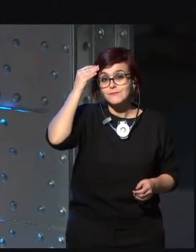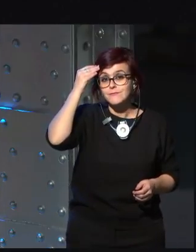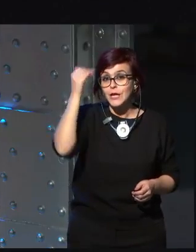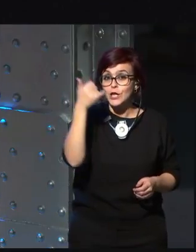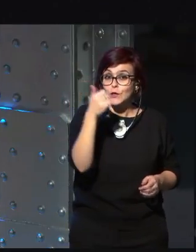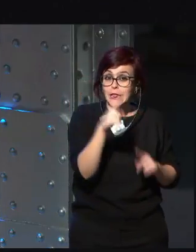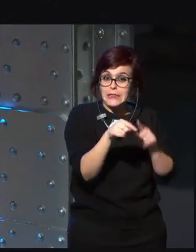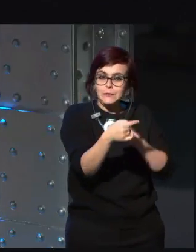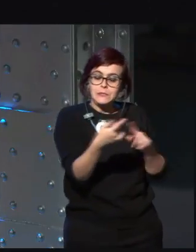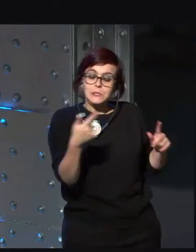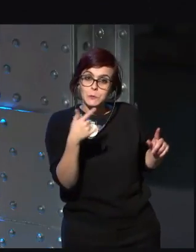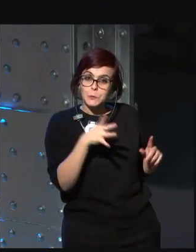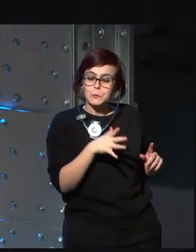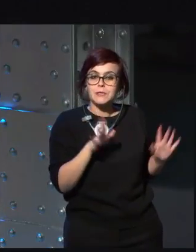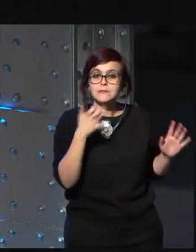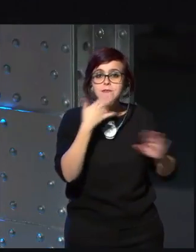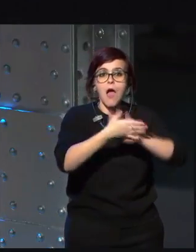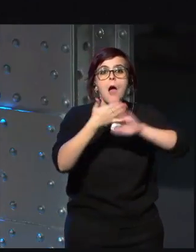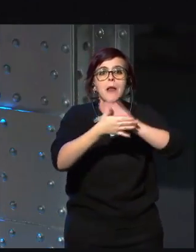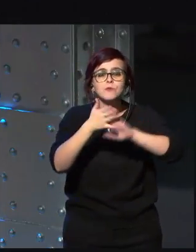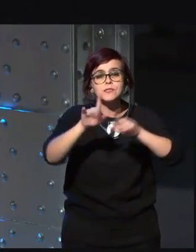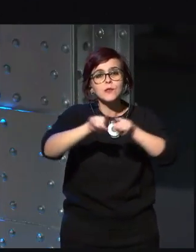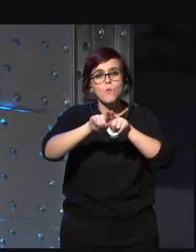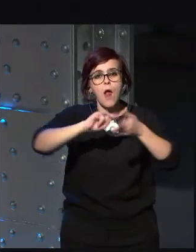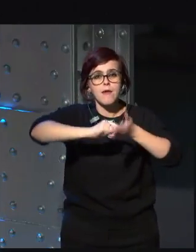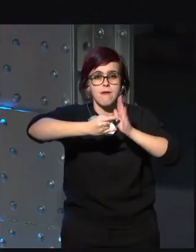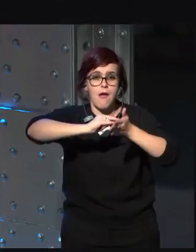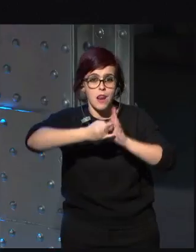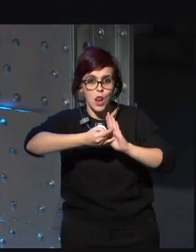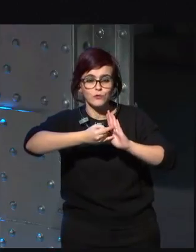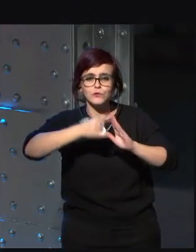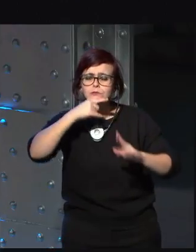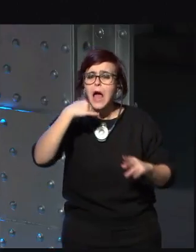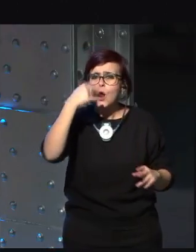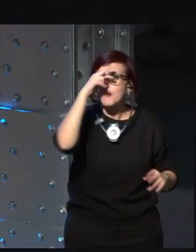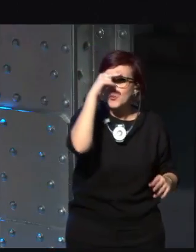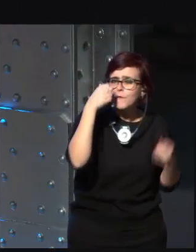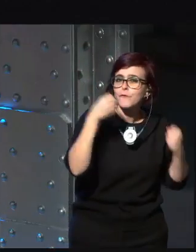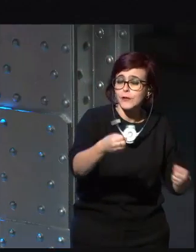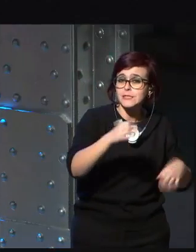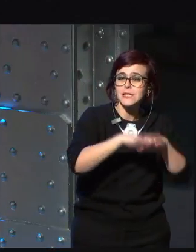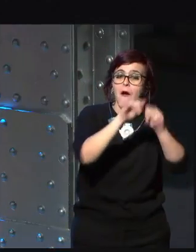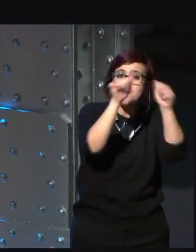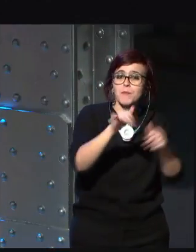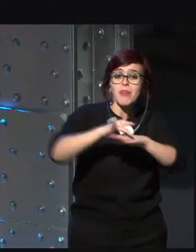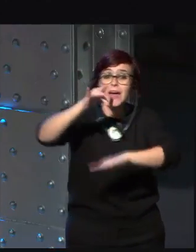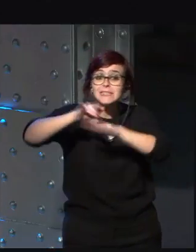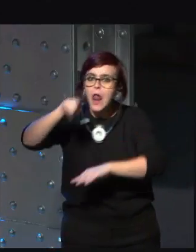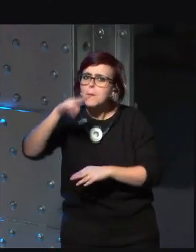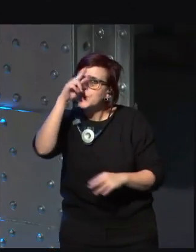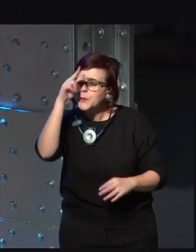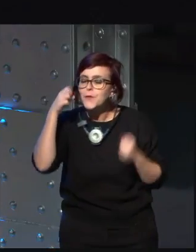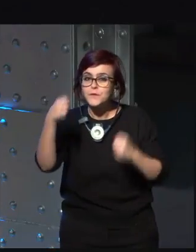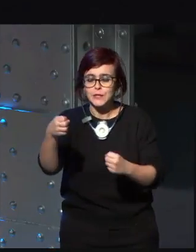really, you talk to engineers and it's something that they really are concerned about, is that digital formats. Like, one